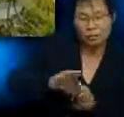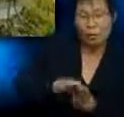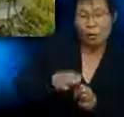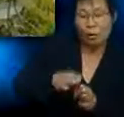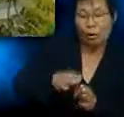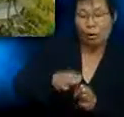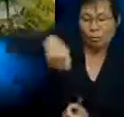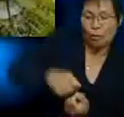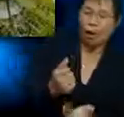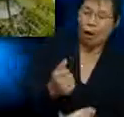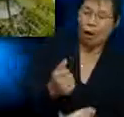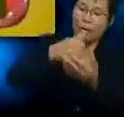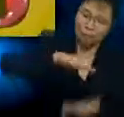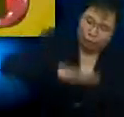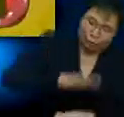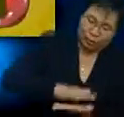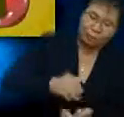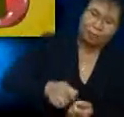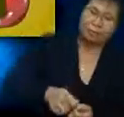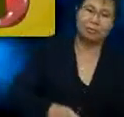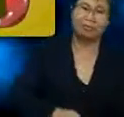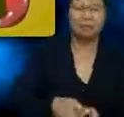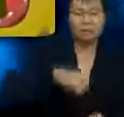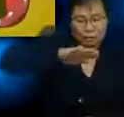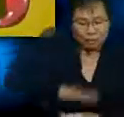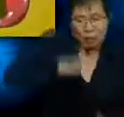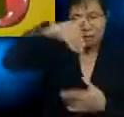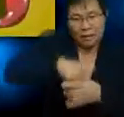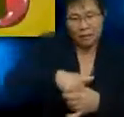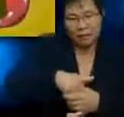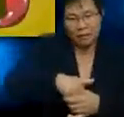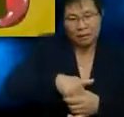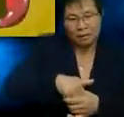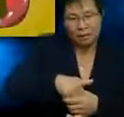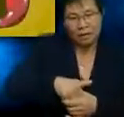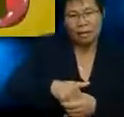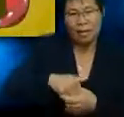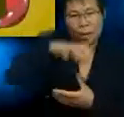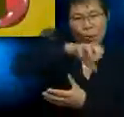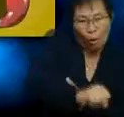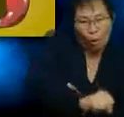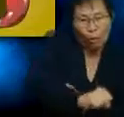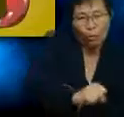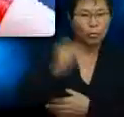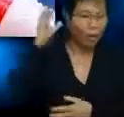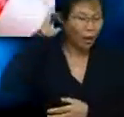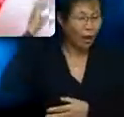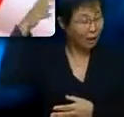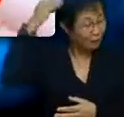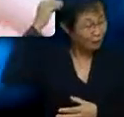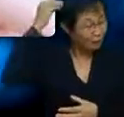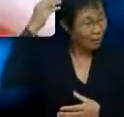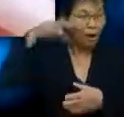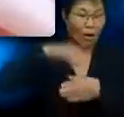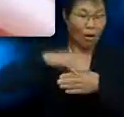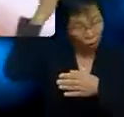a spring. The spring in a hair clip helps to hold your hair in place. A